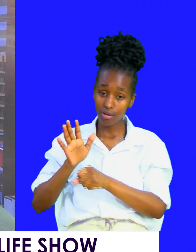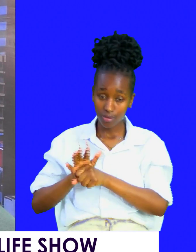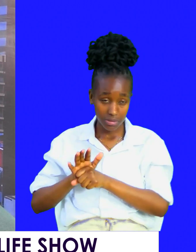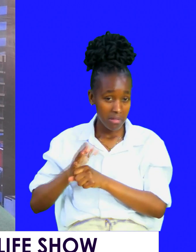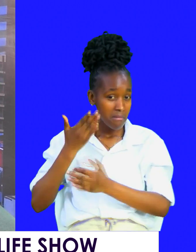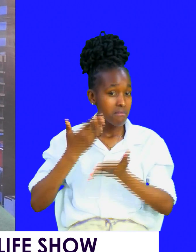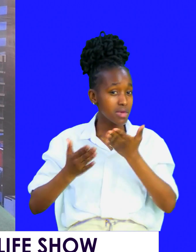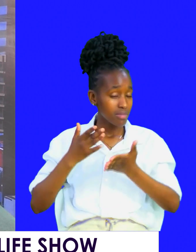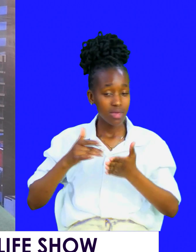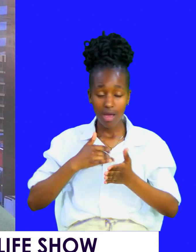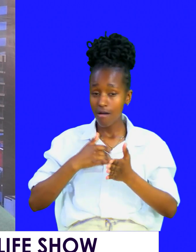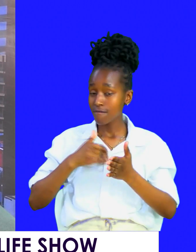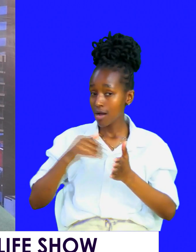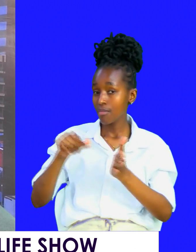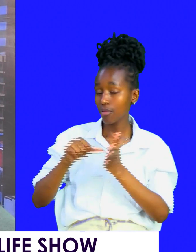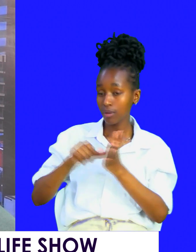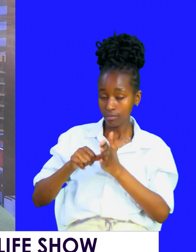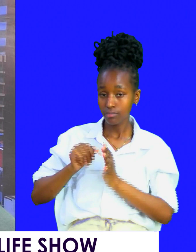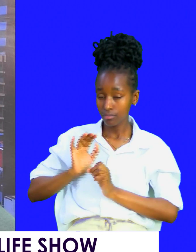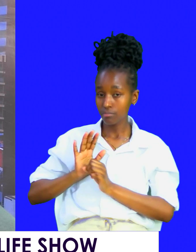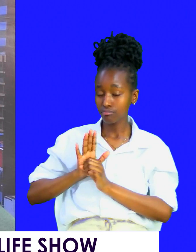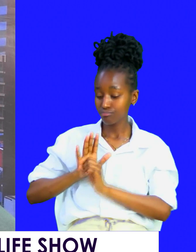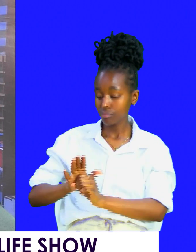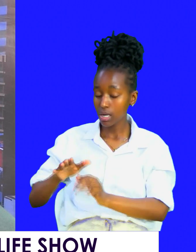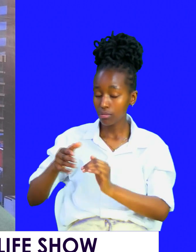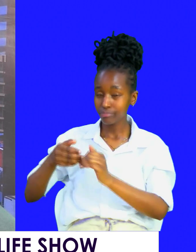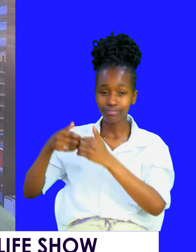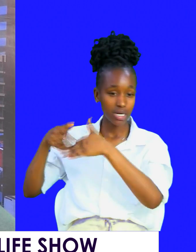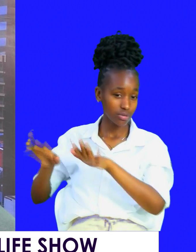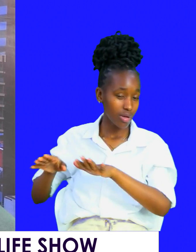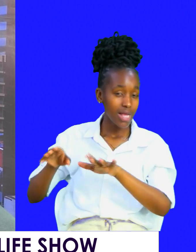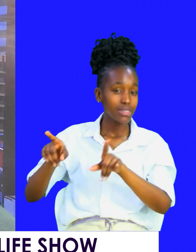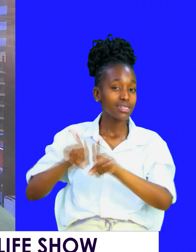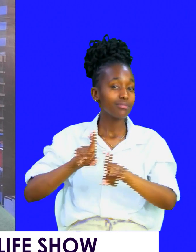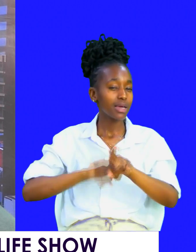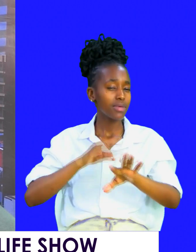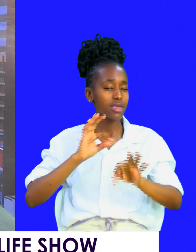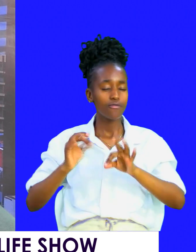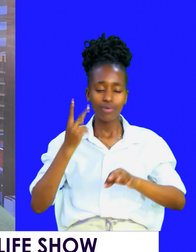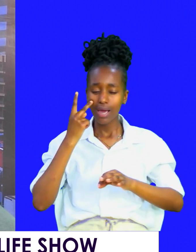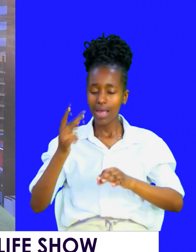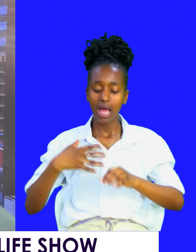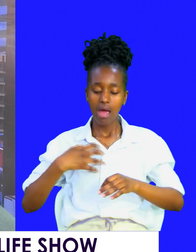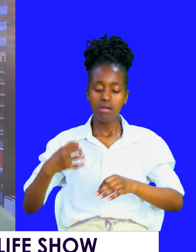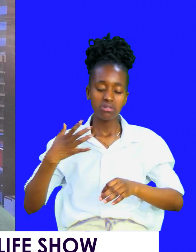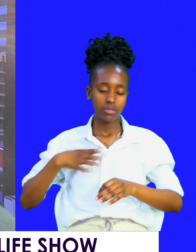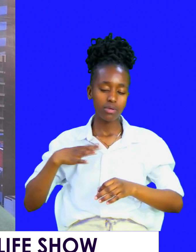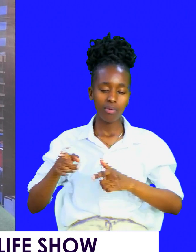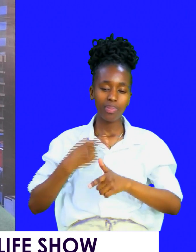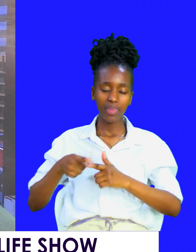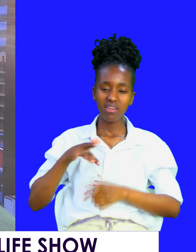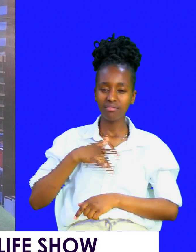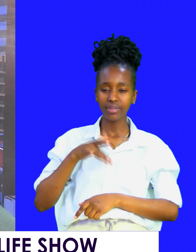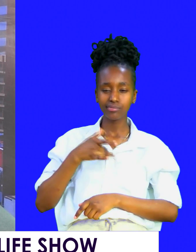of resentment. And as I keep saying it in this show, if you find you're resenting rich people so much, it's